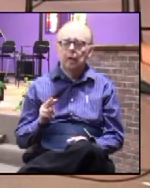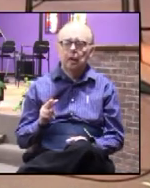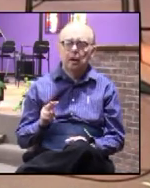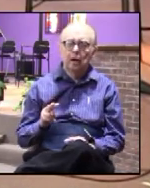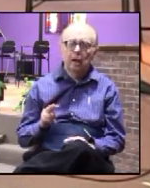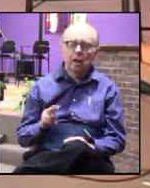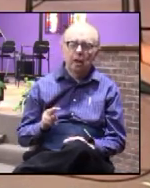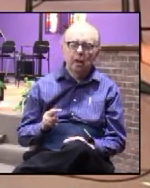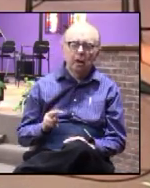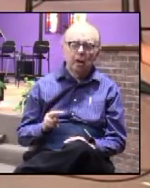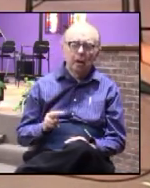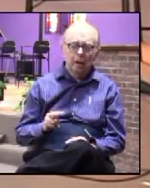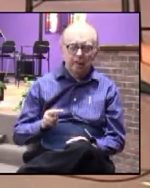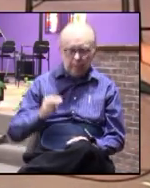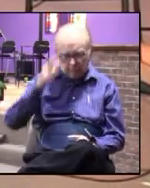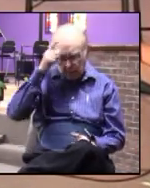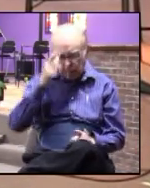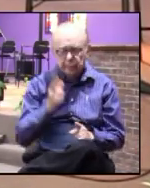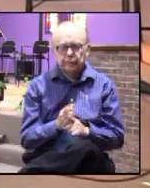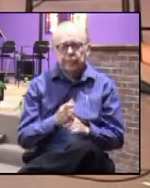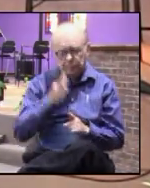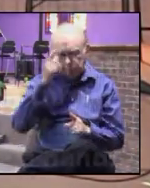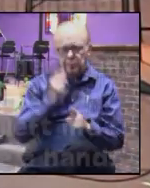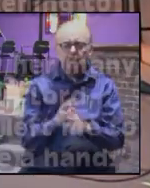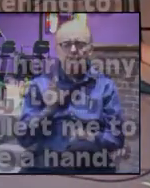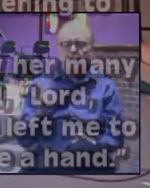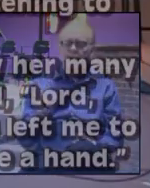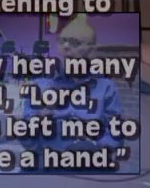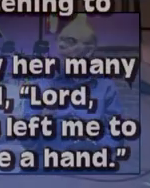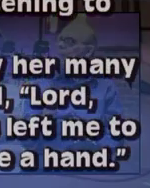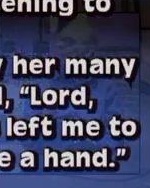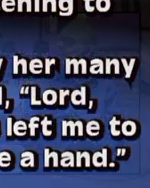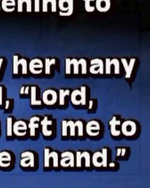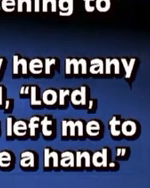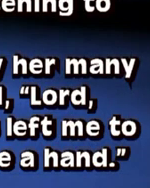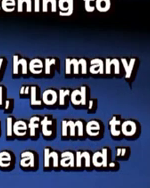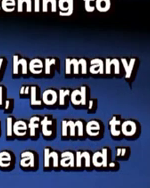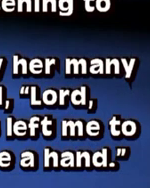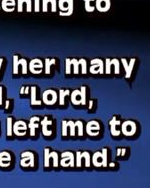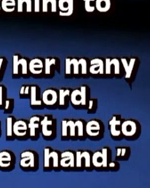of Lazarus, Mary, and Martha. It says, while they were traveling,